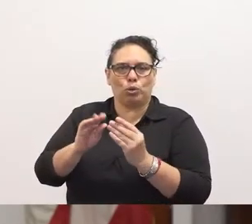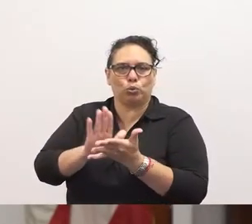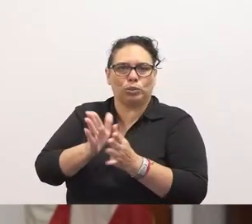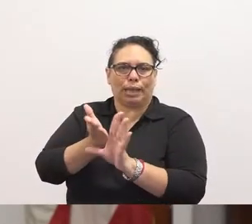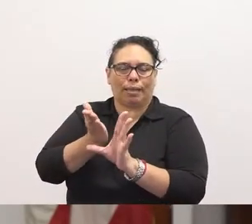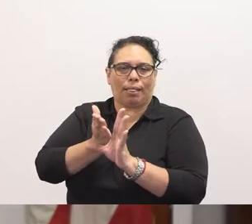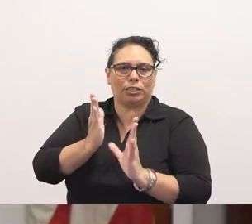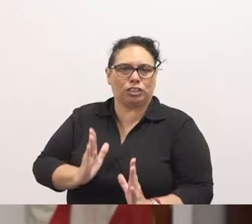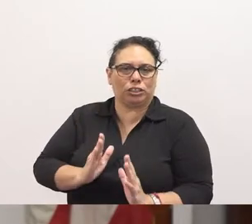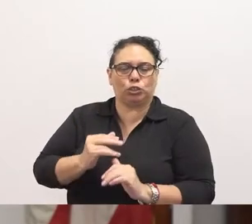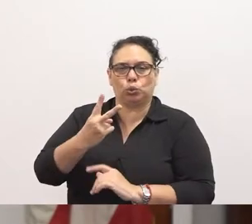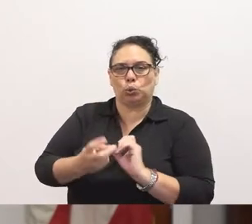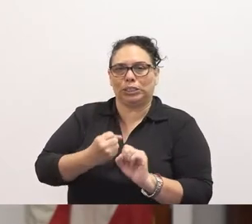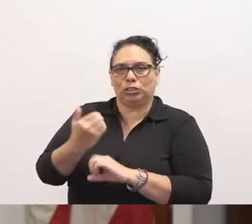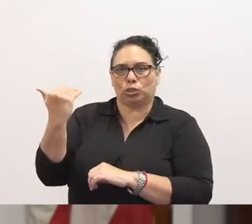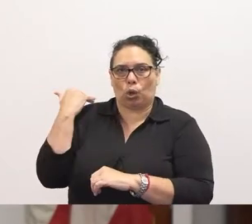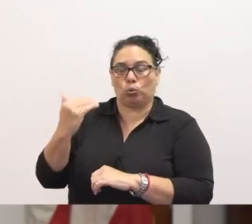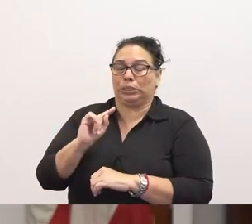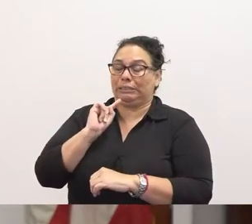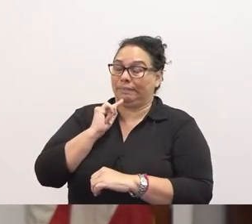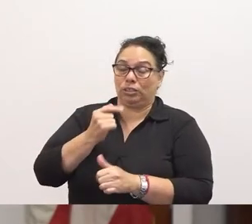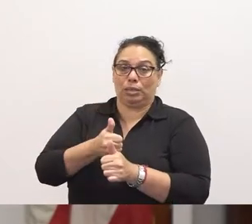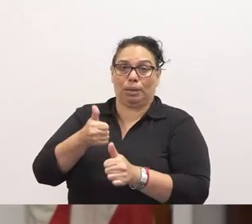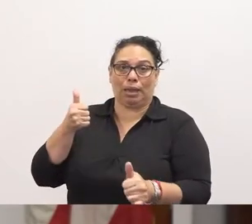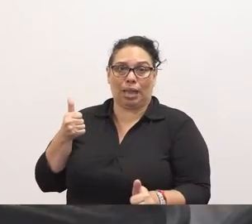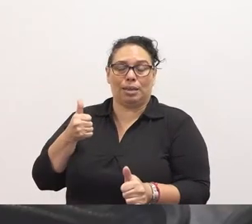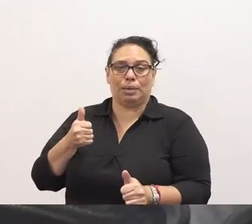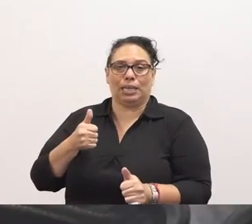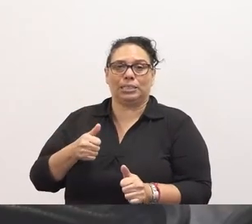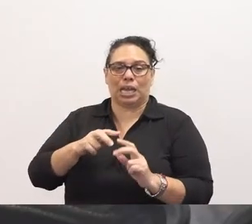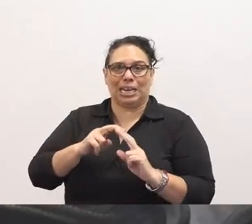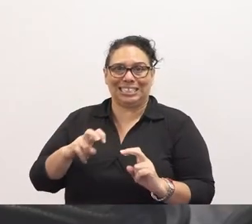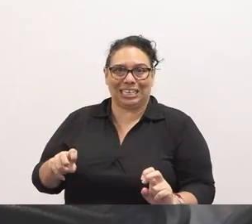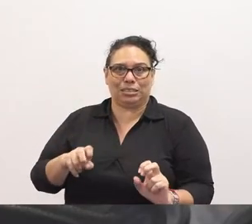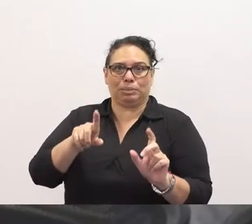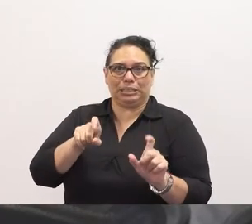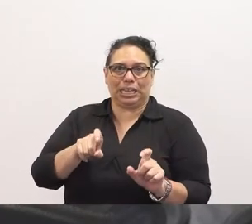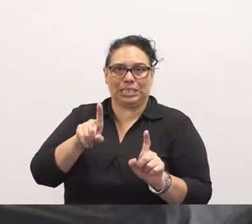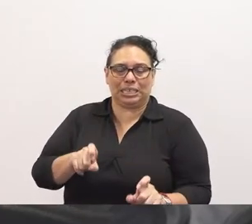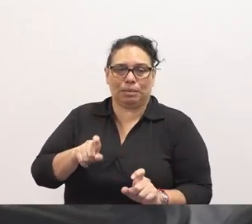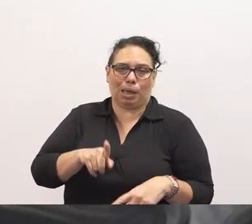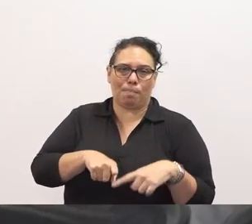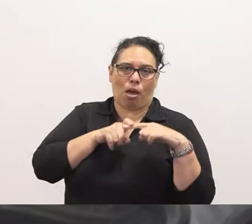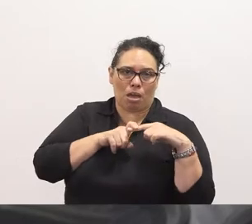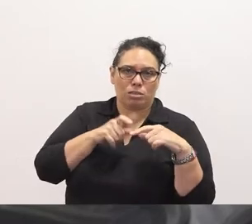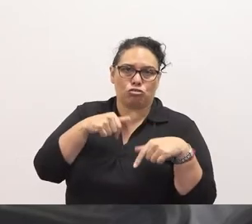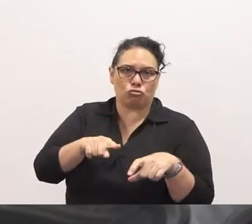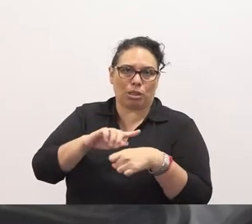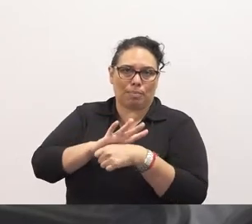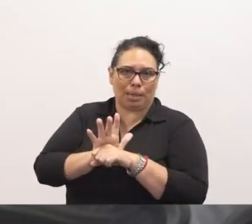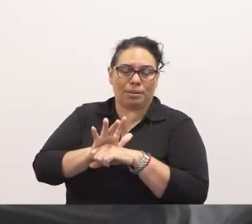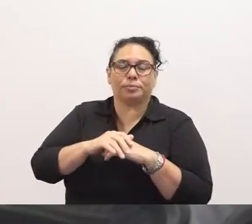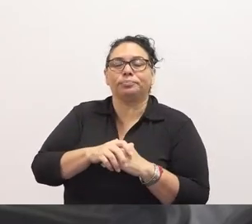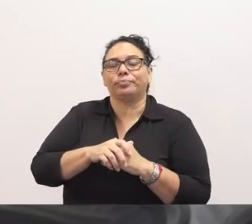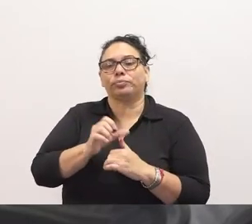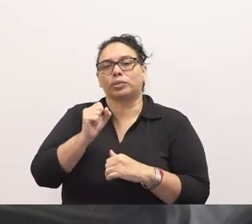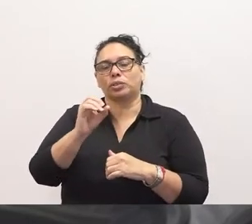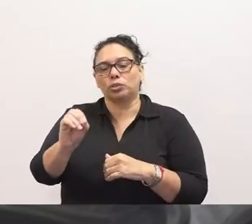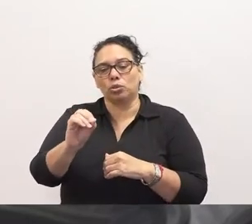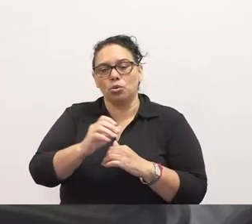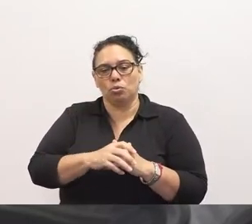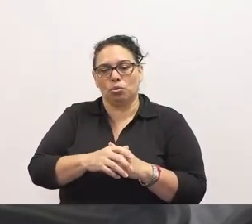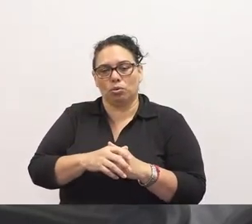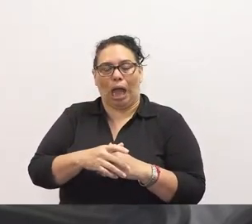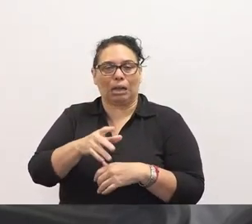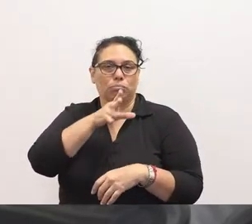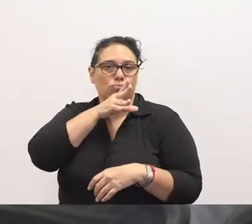Yep. During that time, we were really severely behind on assessments because they were on pause for a while during the pandemic. Yep. So I